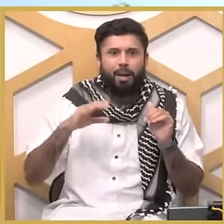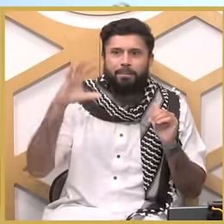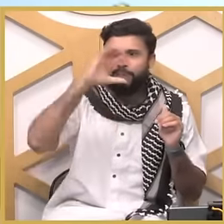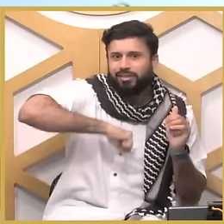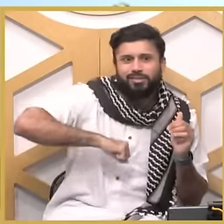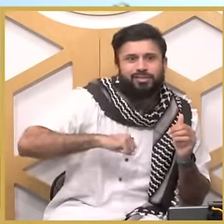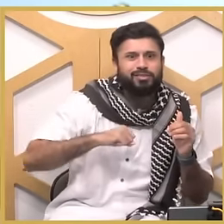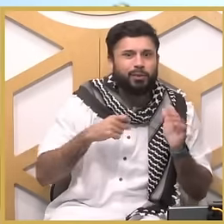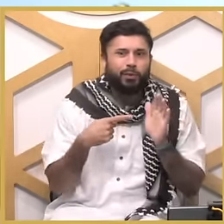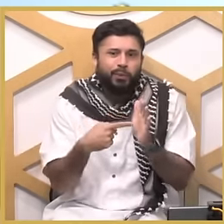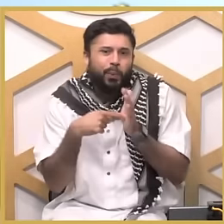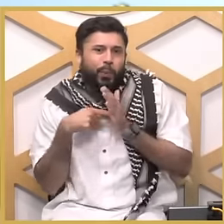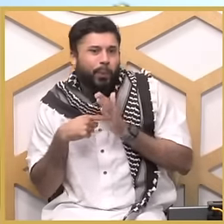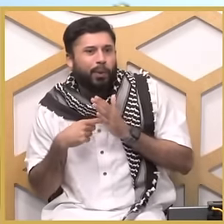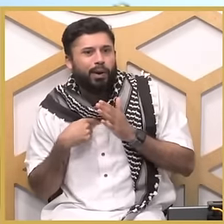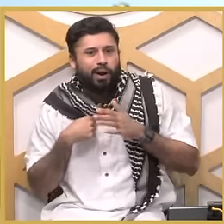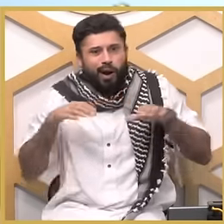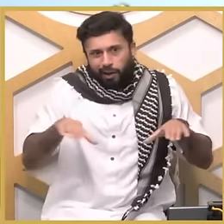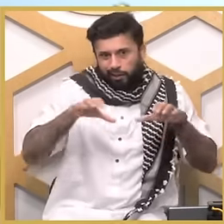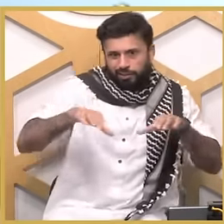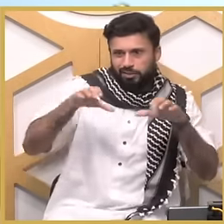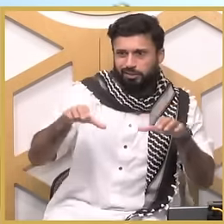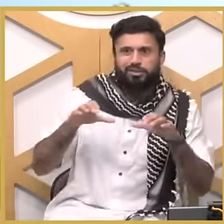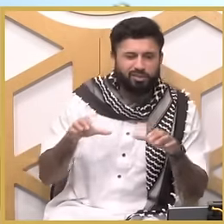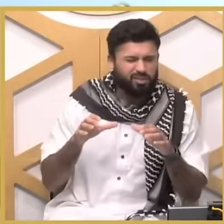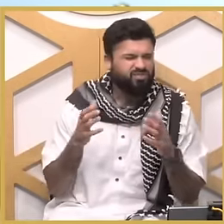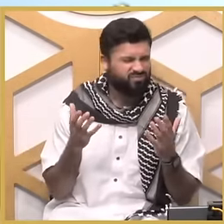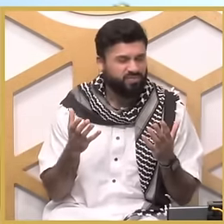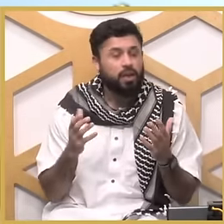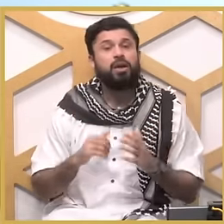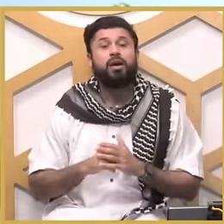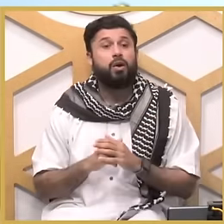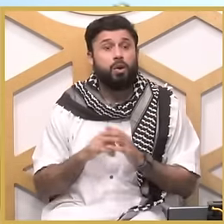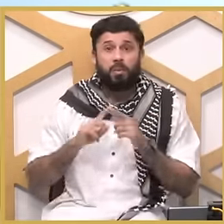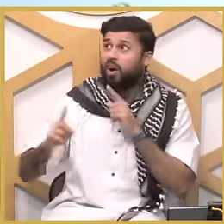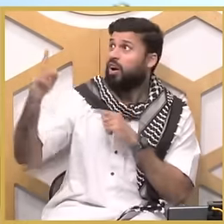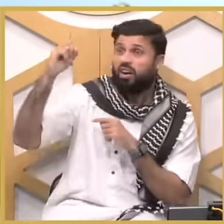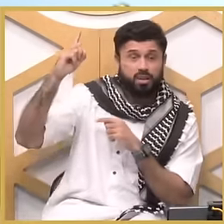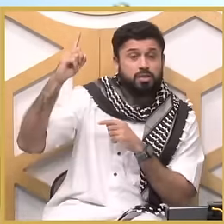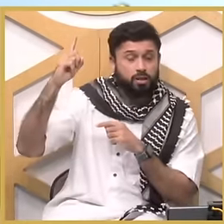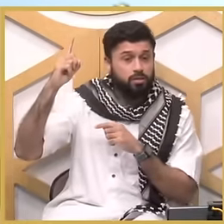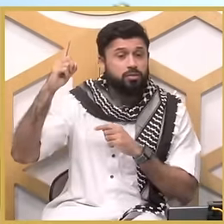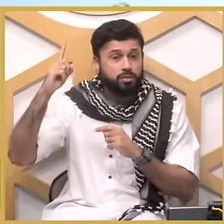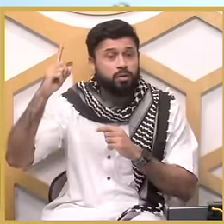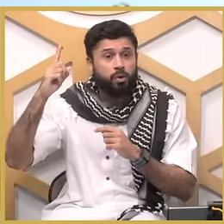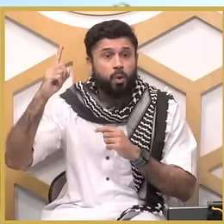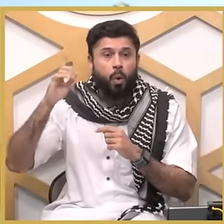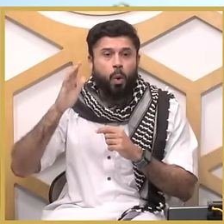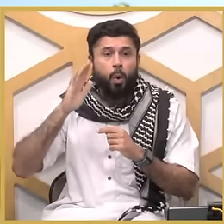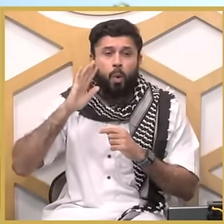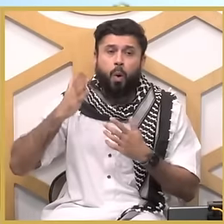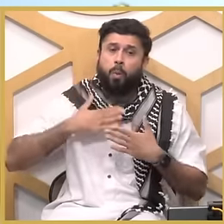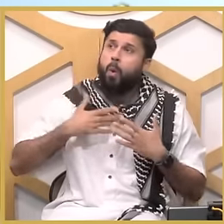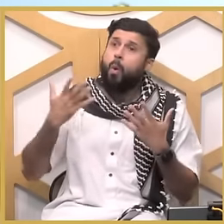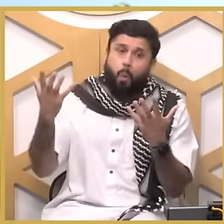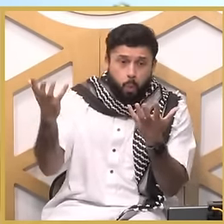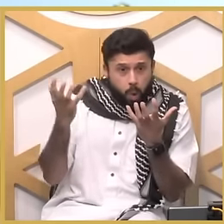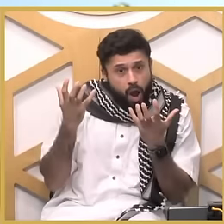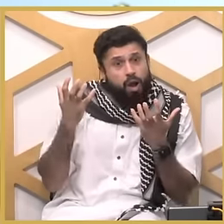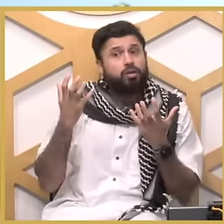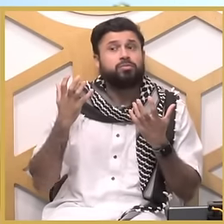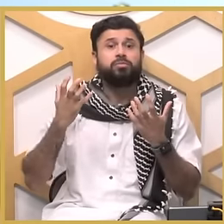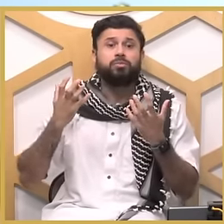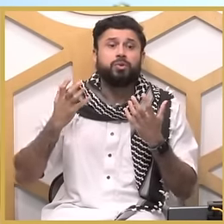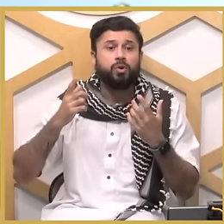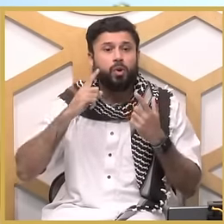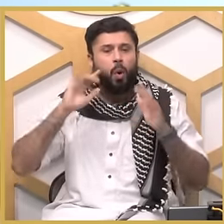Fajr after Ramadan. All right? If you can make this your intention for Ramadan, it's a beautiful intention that we're going to be people of Fajr. A person of